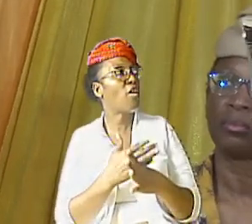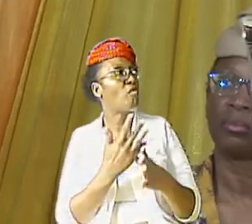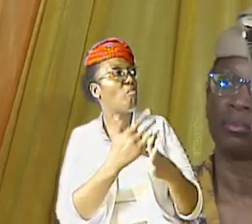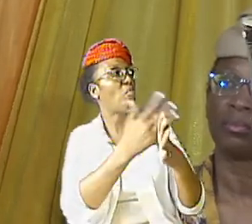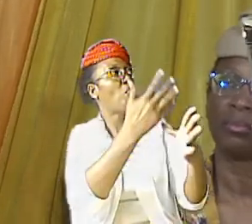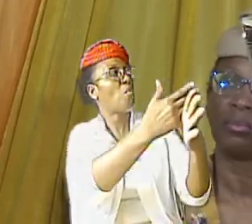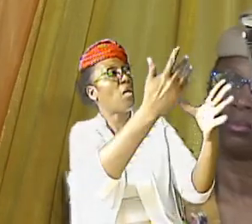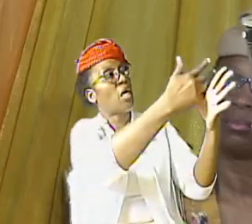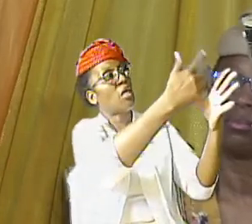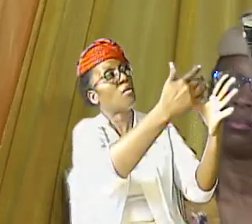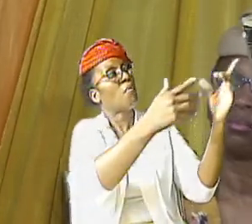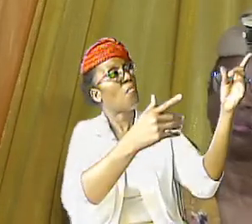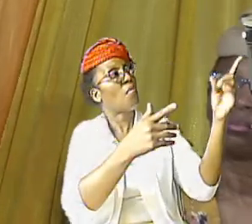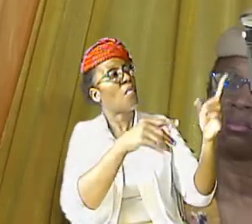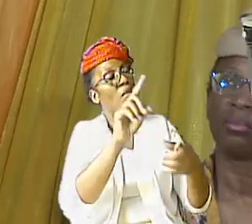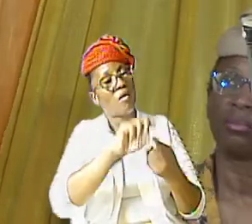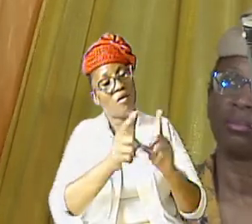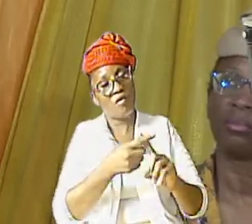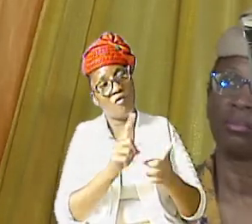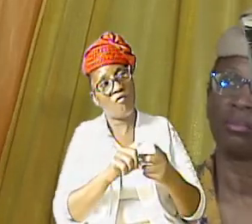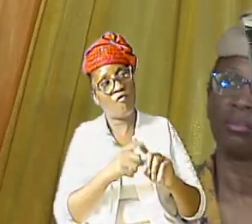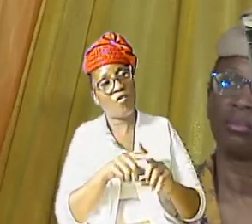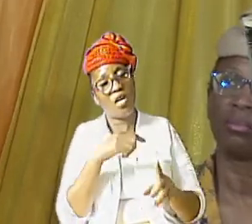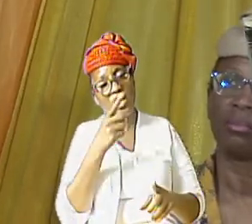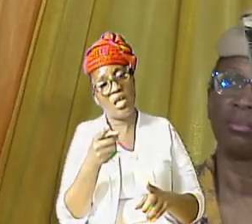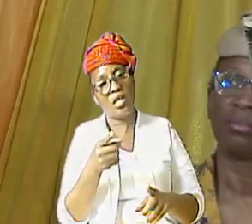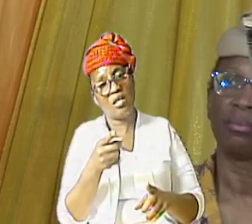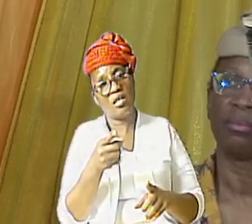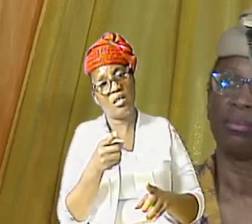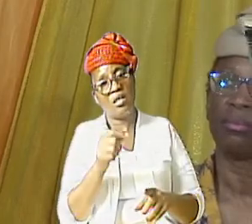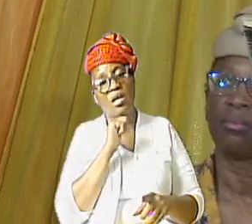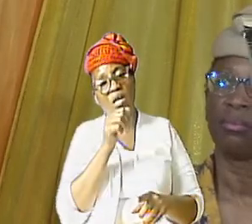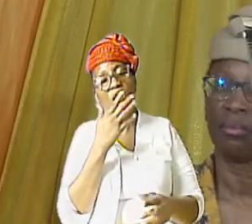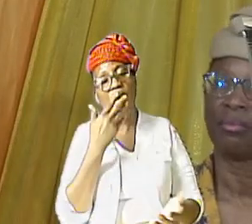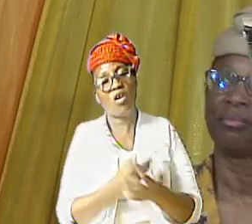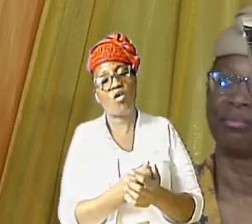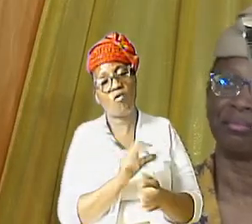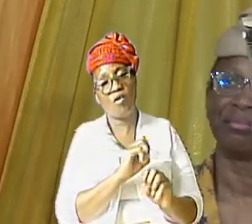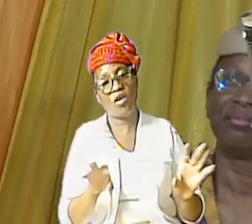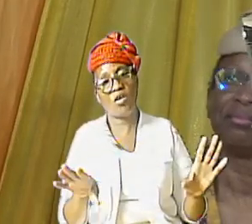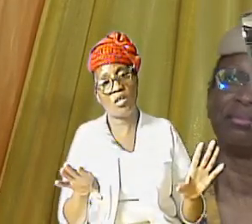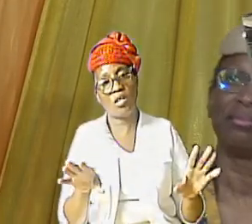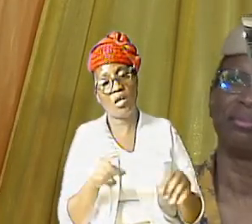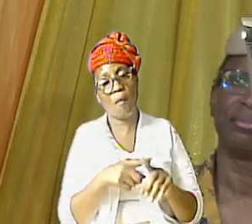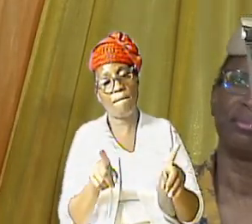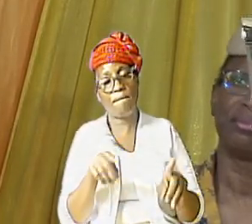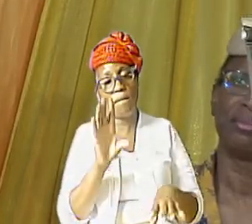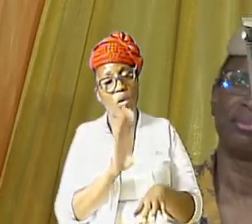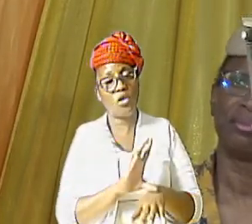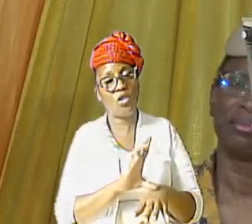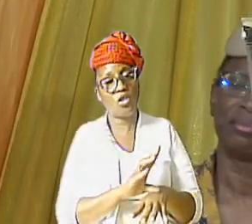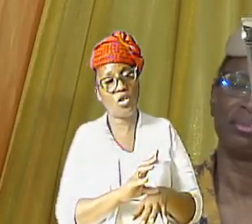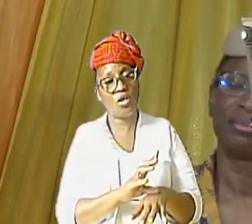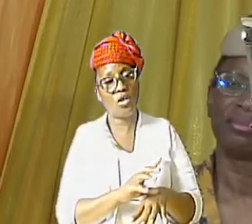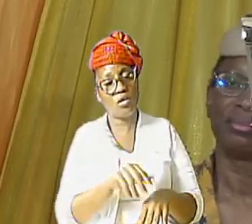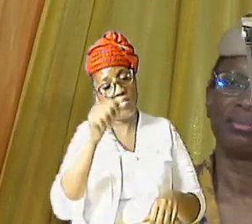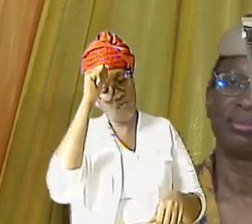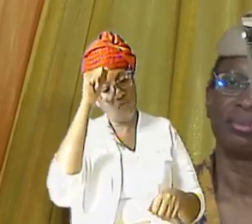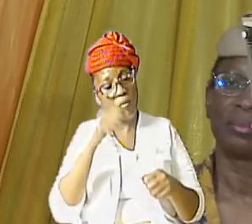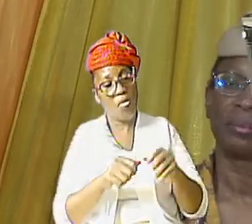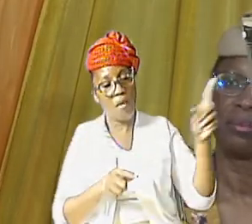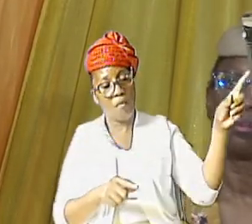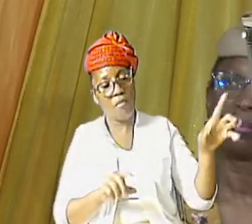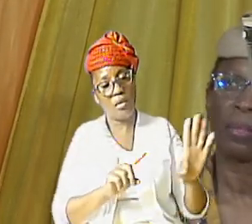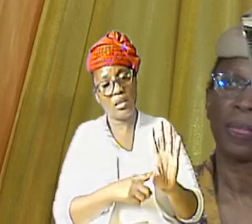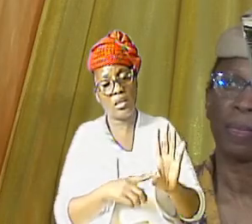certain way, they might tell you, say, no, you're not good for nothing more than church. Me get that couple time well. And then I'm brethren, I remember it start